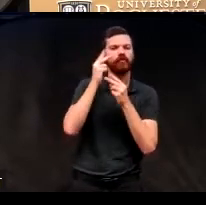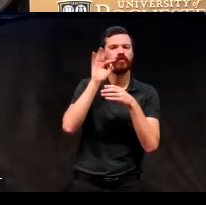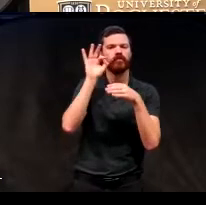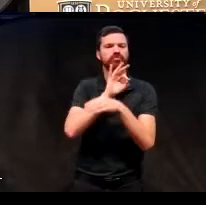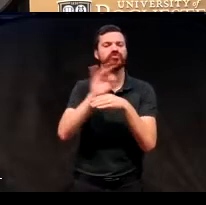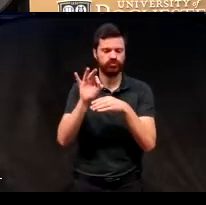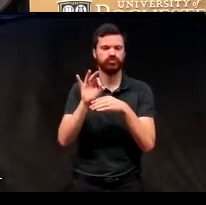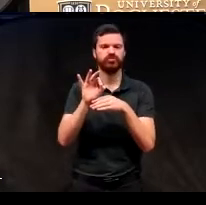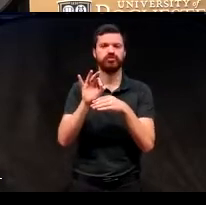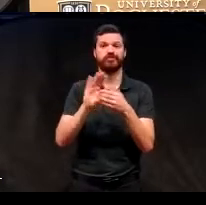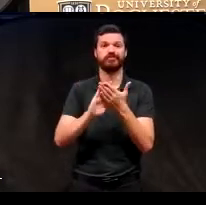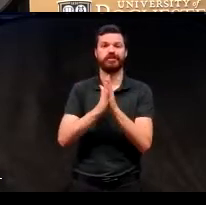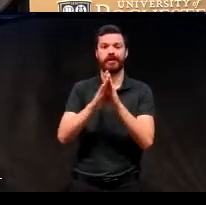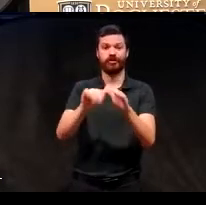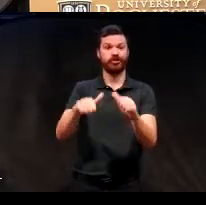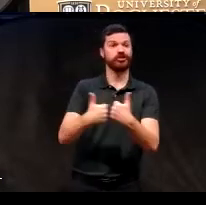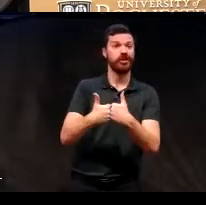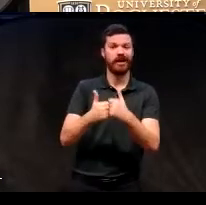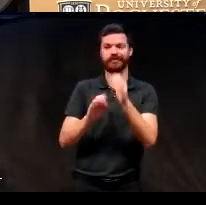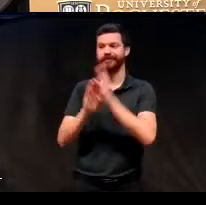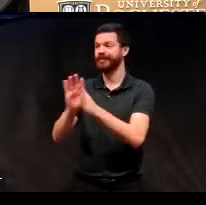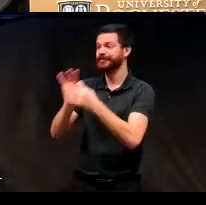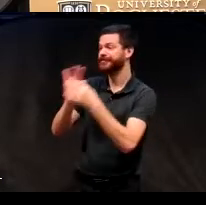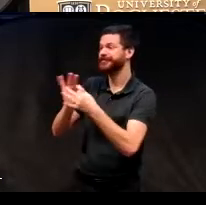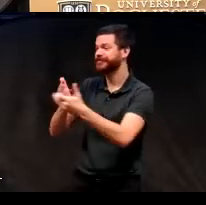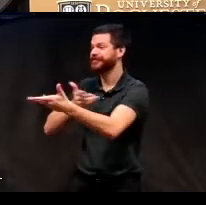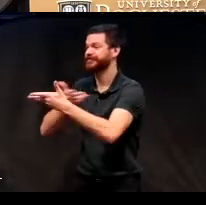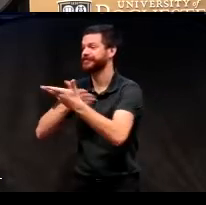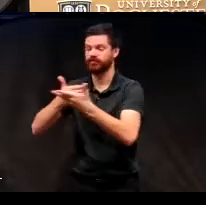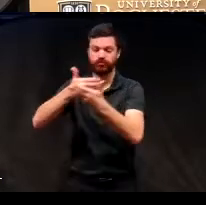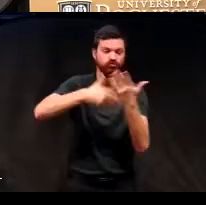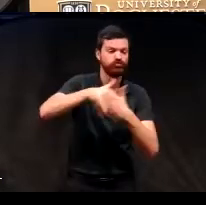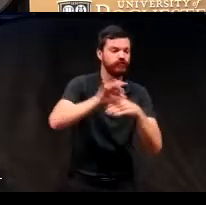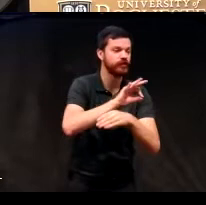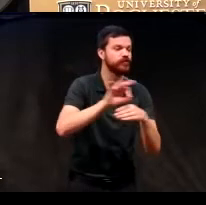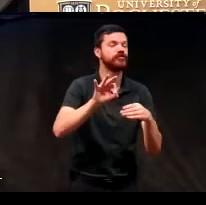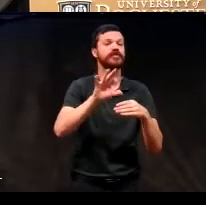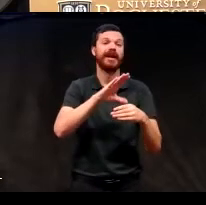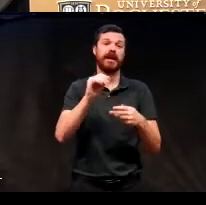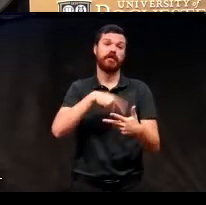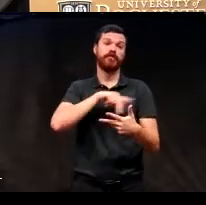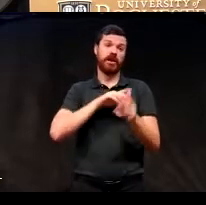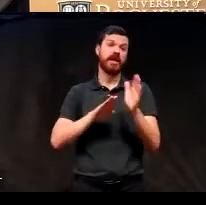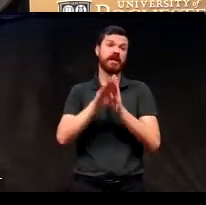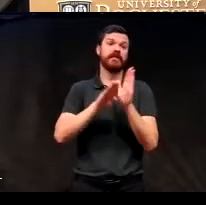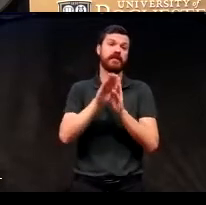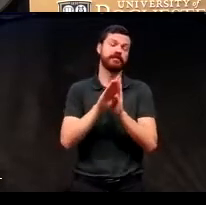this challenge in developing interpersonal relationships, social functioning, and personality development. And